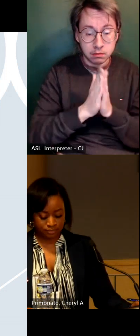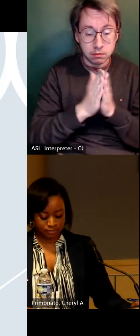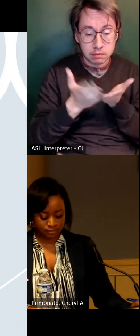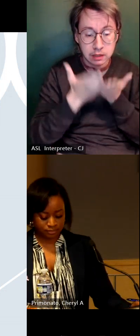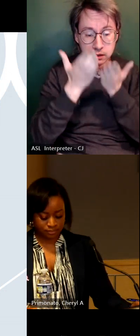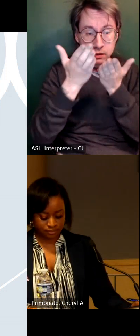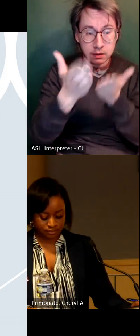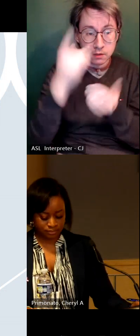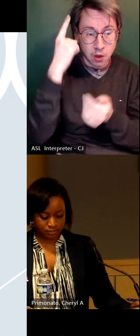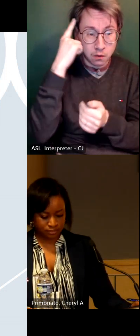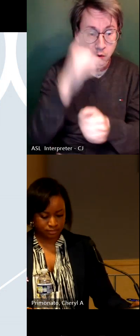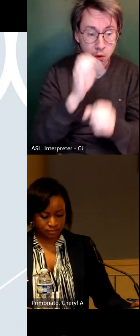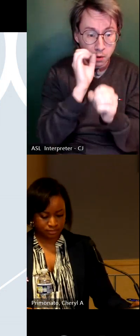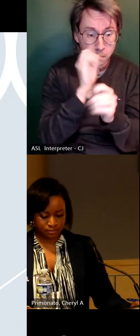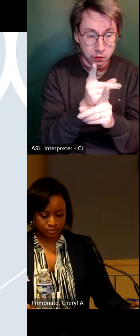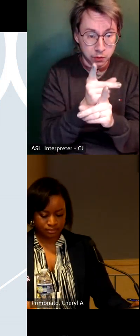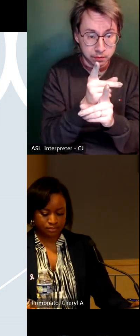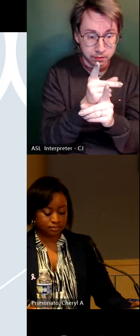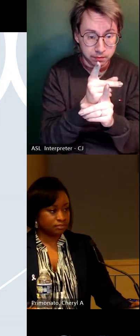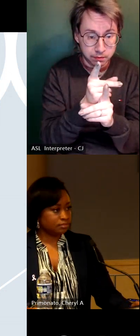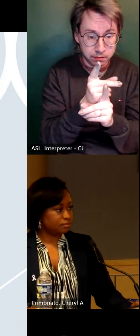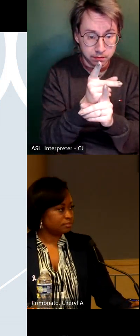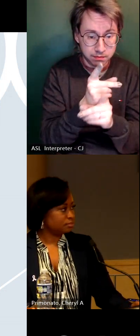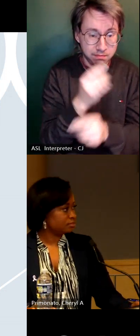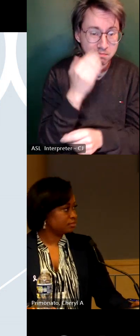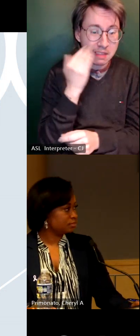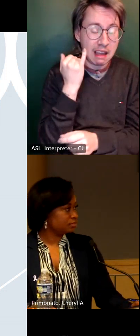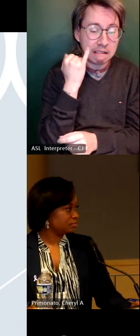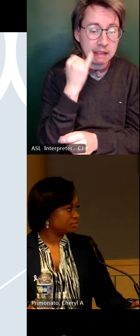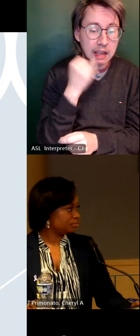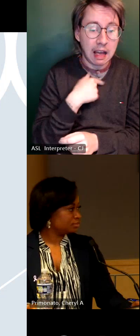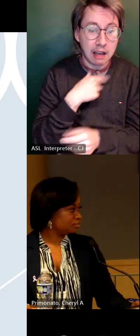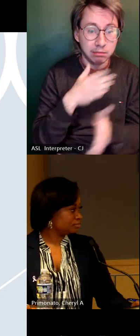May I have a motion to, any questions?